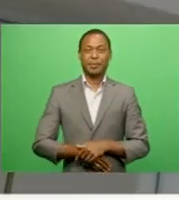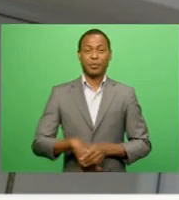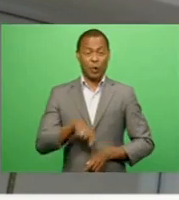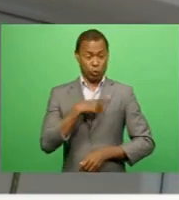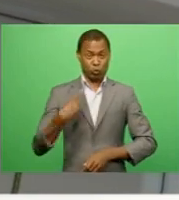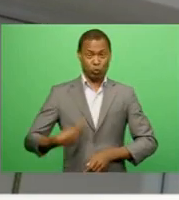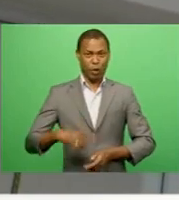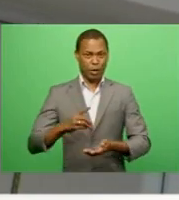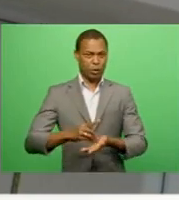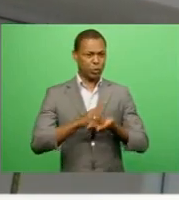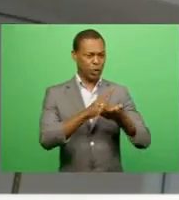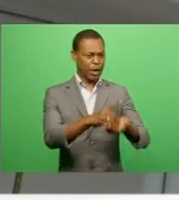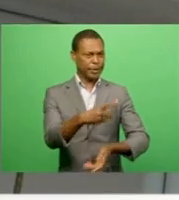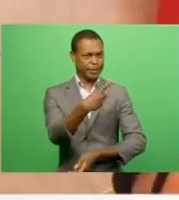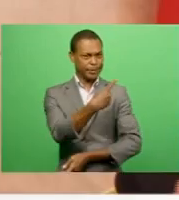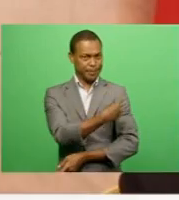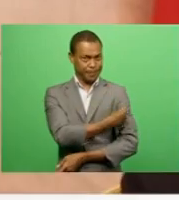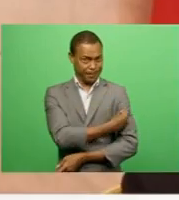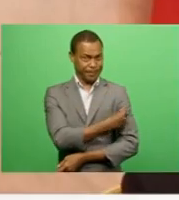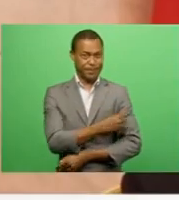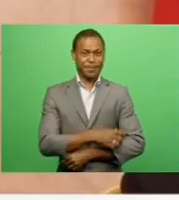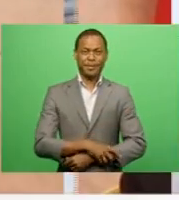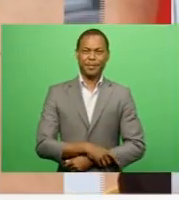donates SINOVAC vaccine.